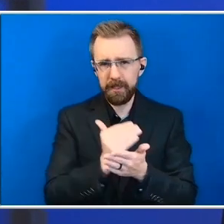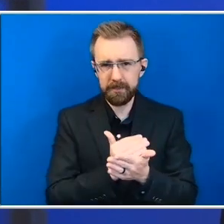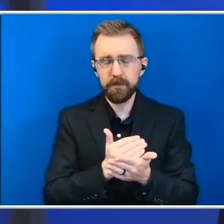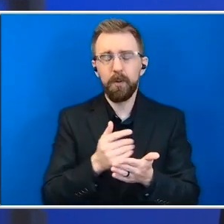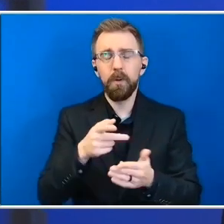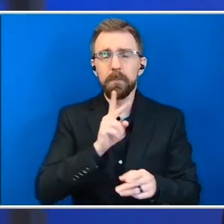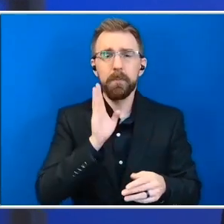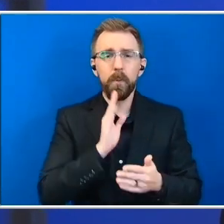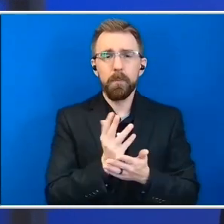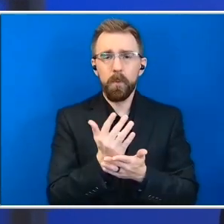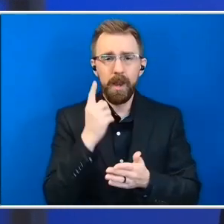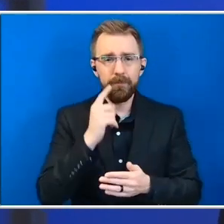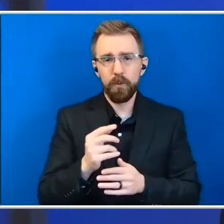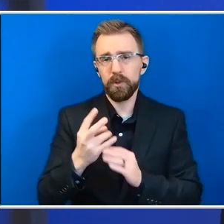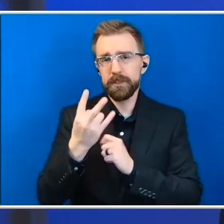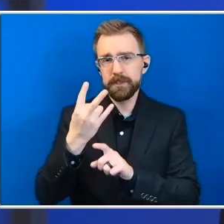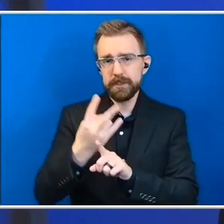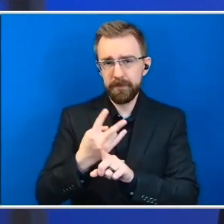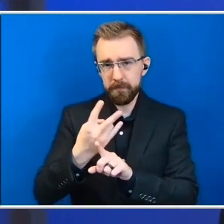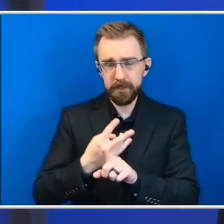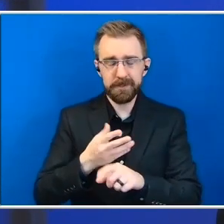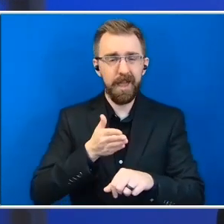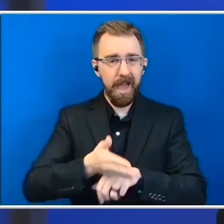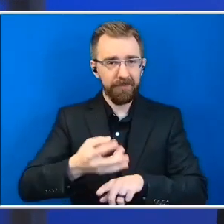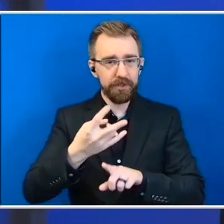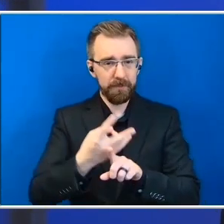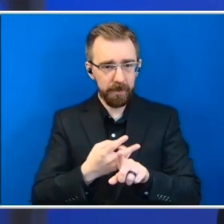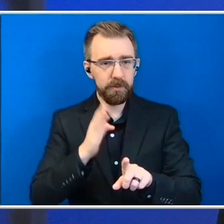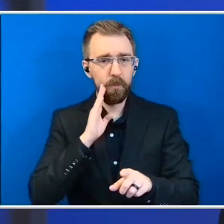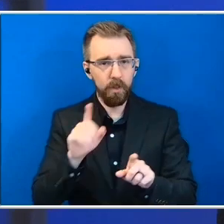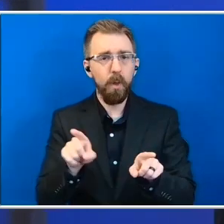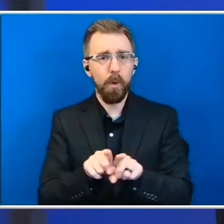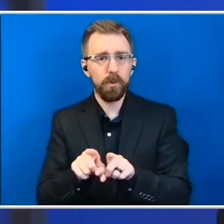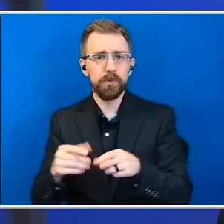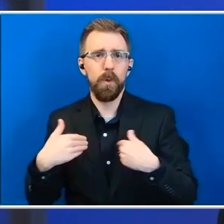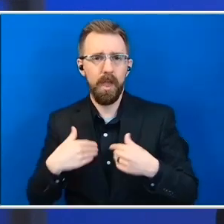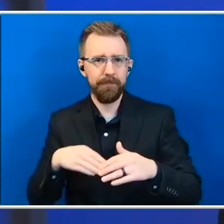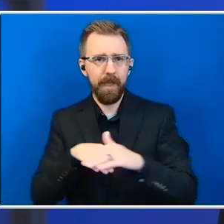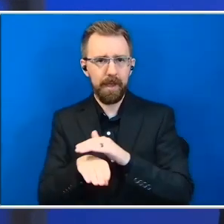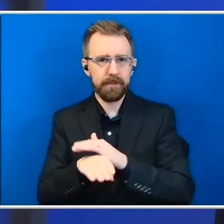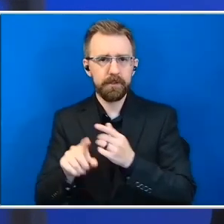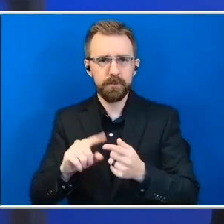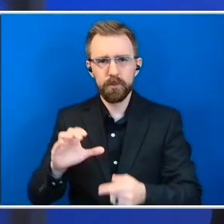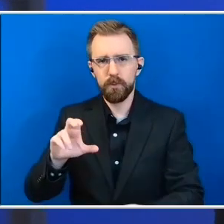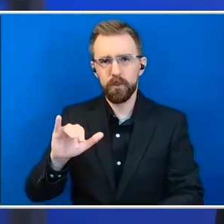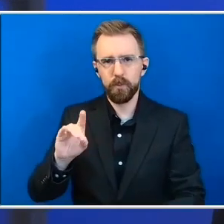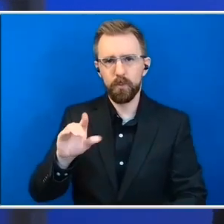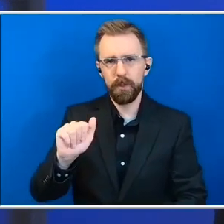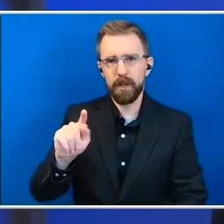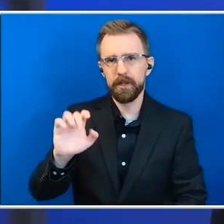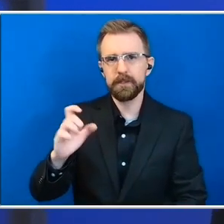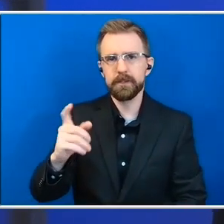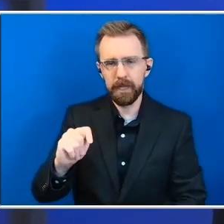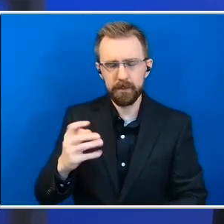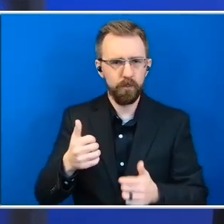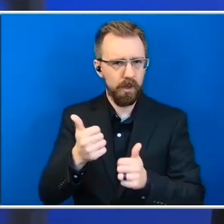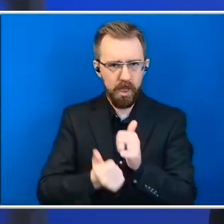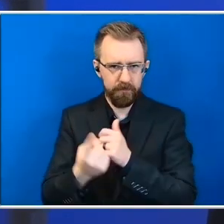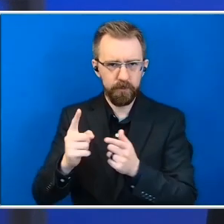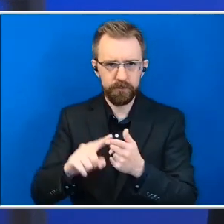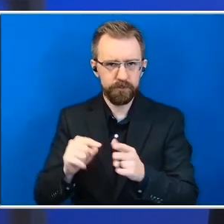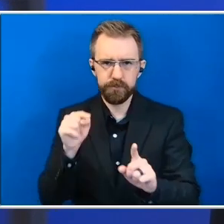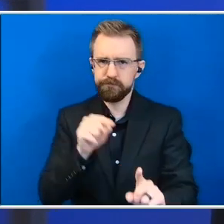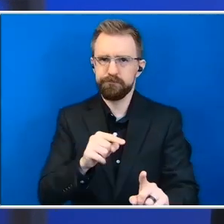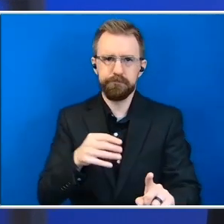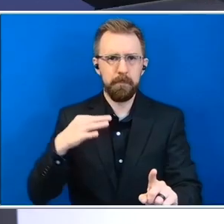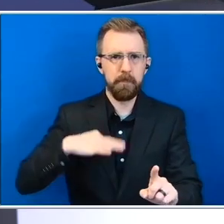7 months, after those 7 months, they will also have access to Cuidatext because we want everyone to ultimately benefit from this.